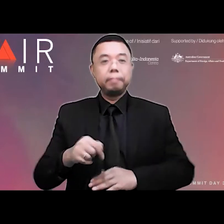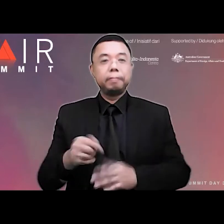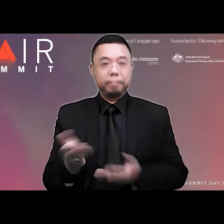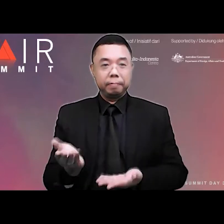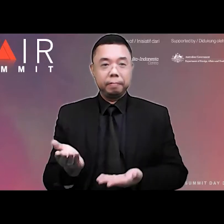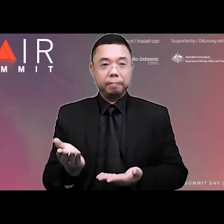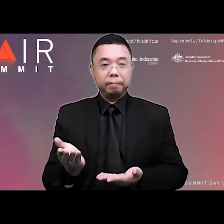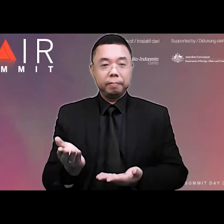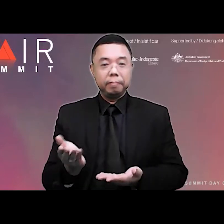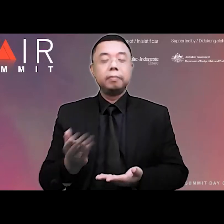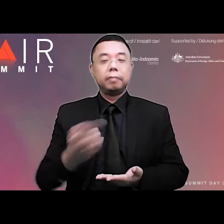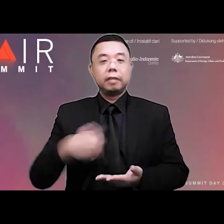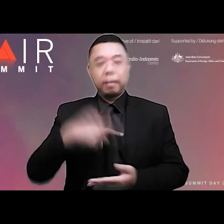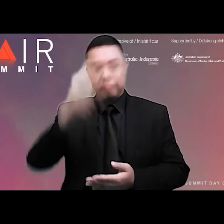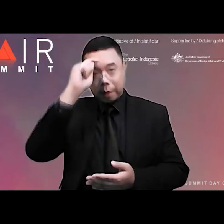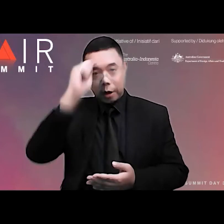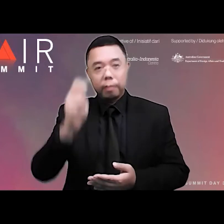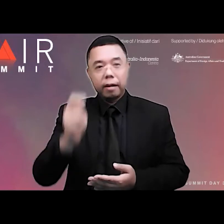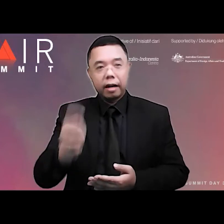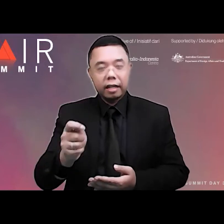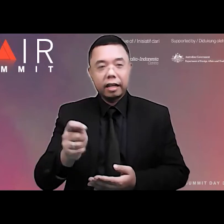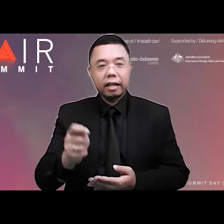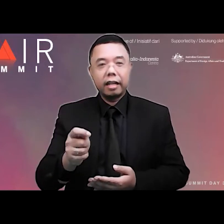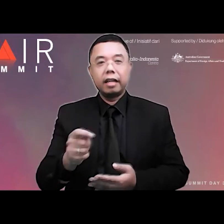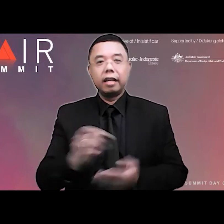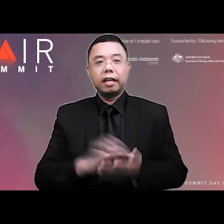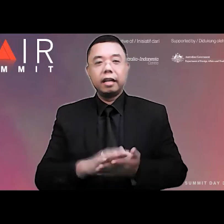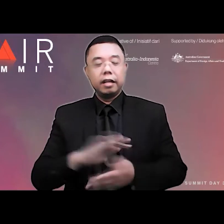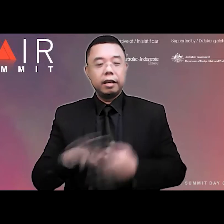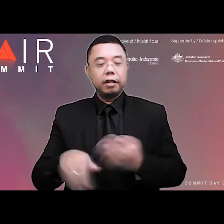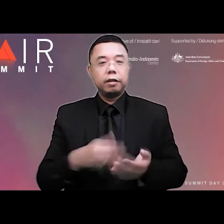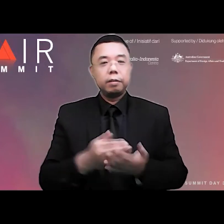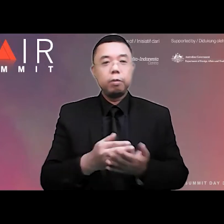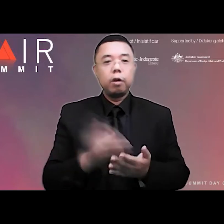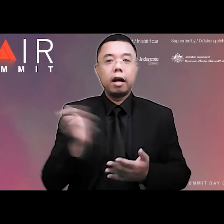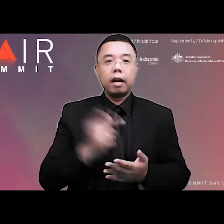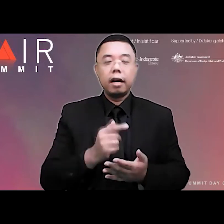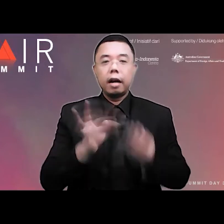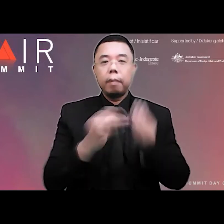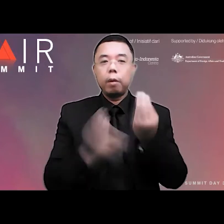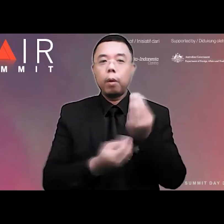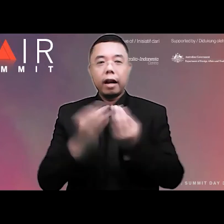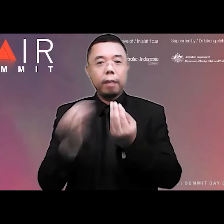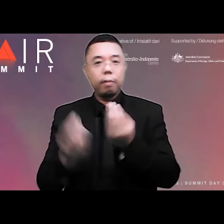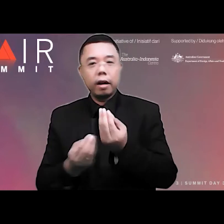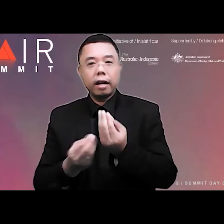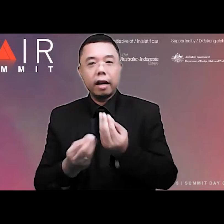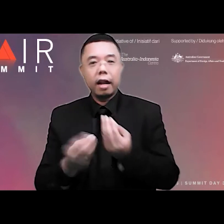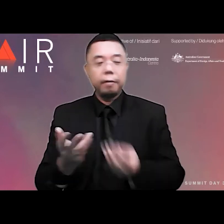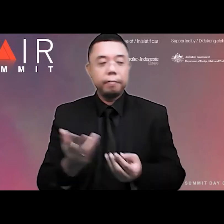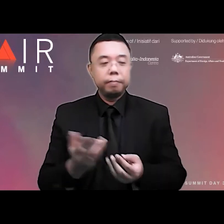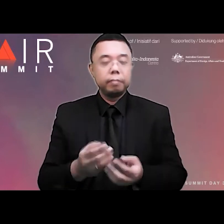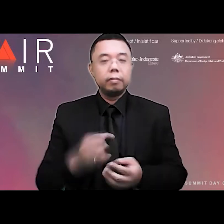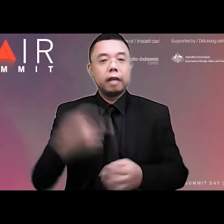Nations, of the land in Melbourne on which the AIC's head office is located. We pay our respects